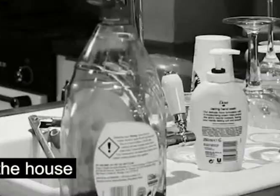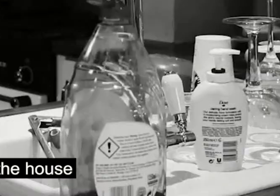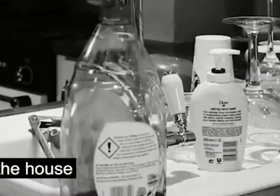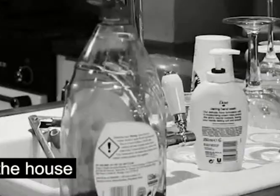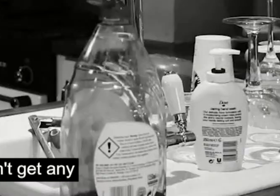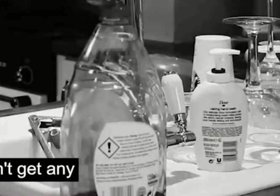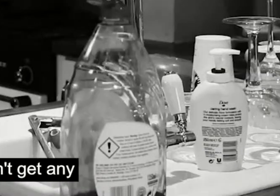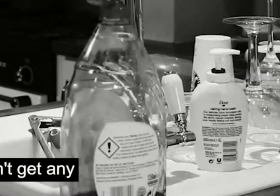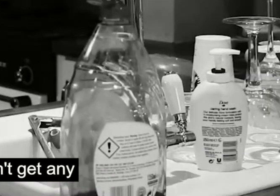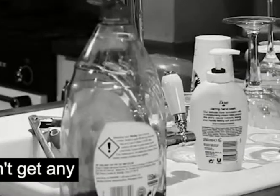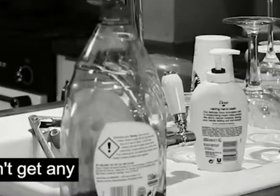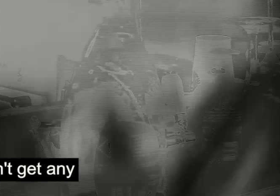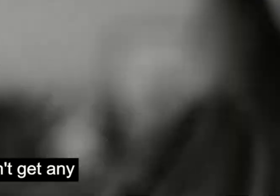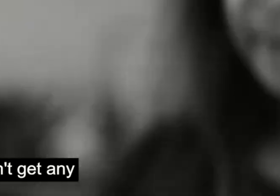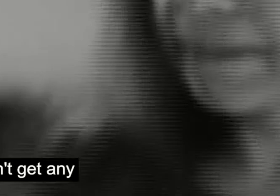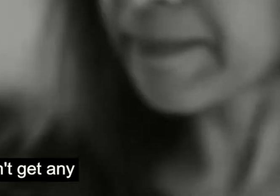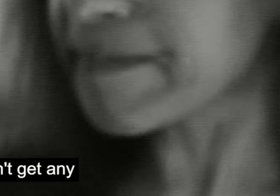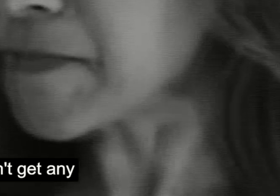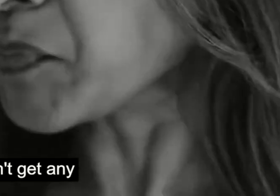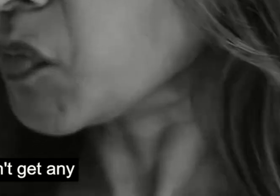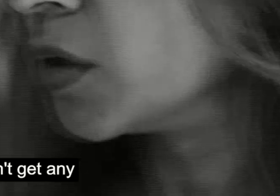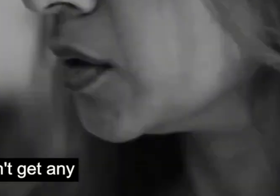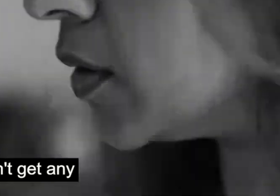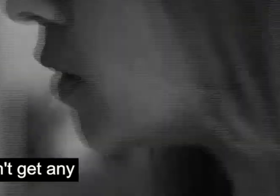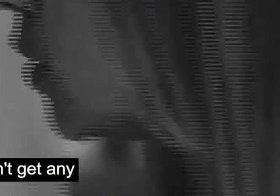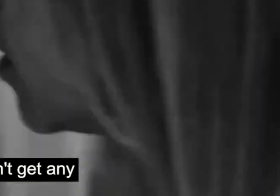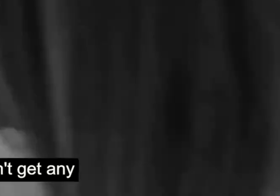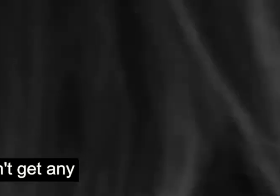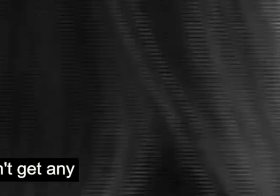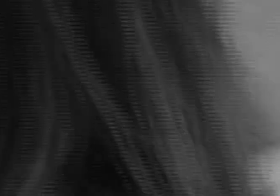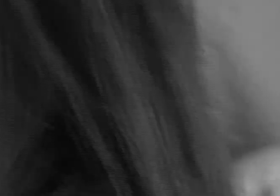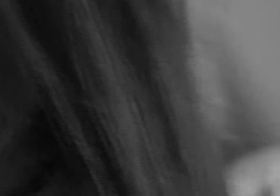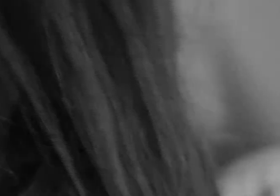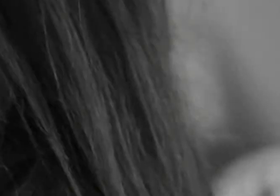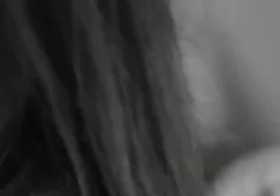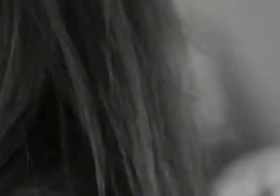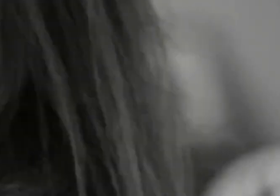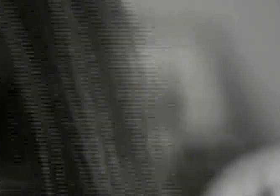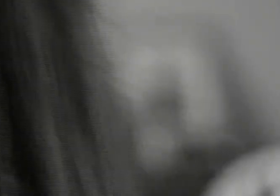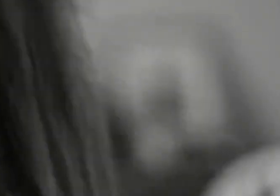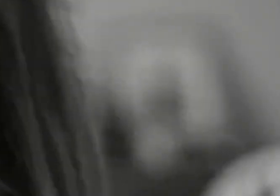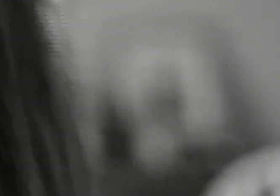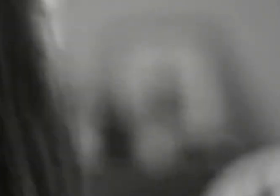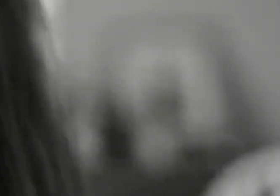house, and if we didn't work, we didn't get any food.